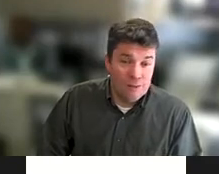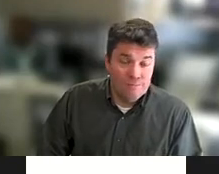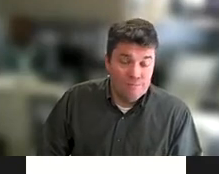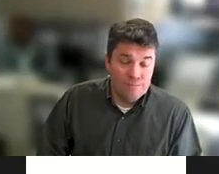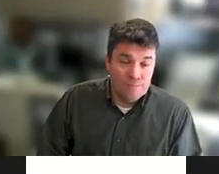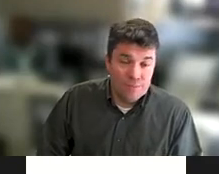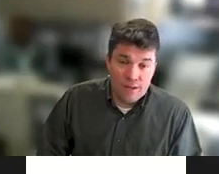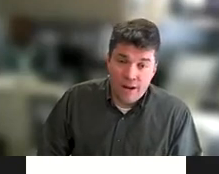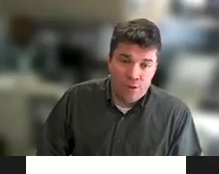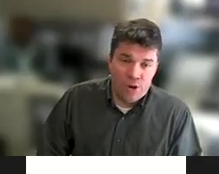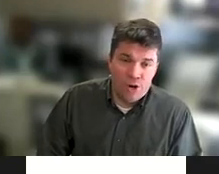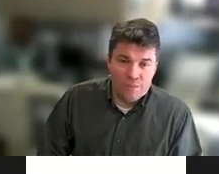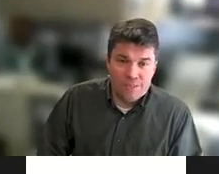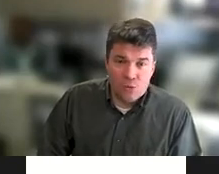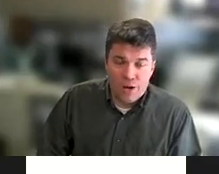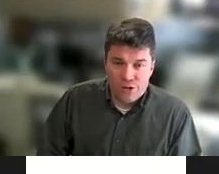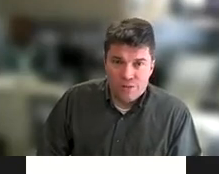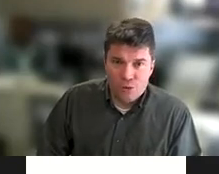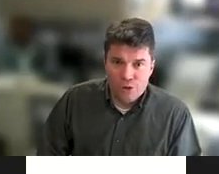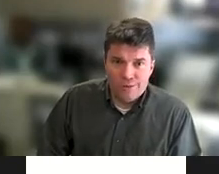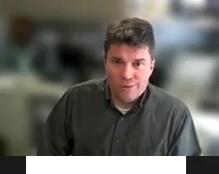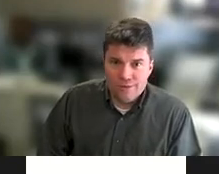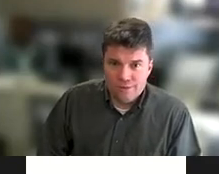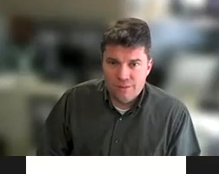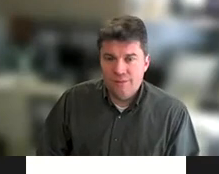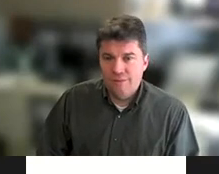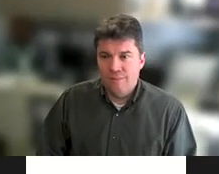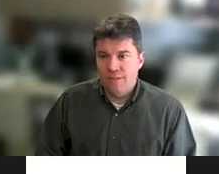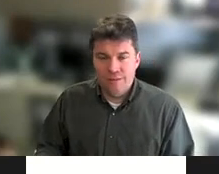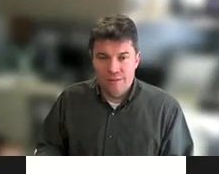used, and I know there are some situations where